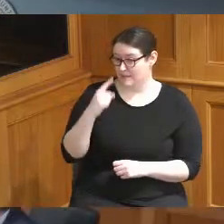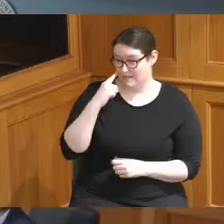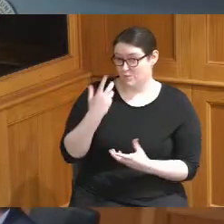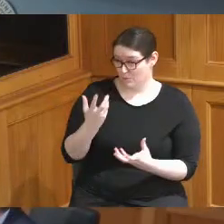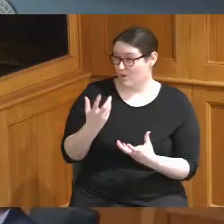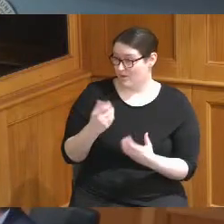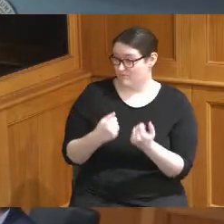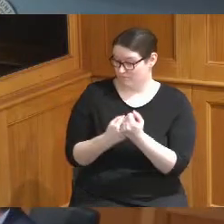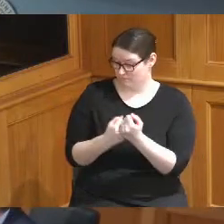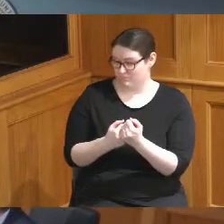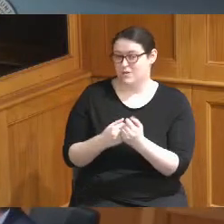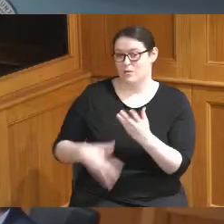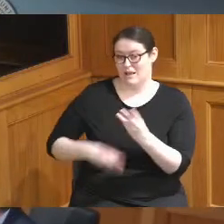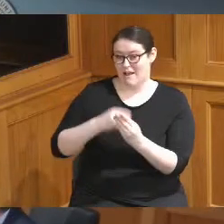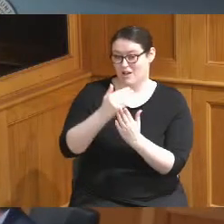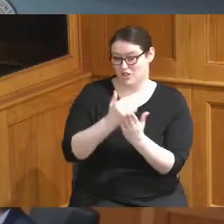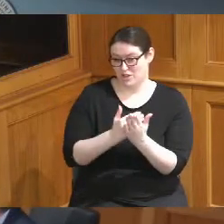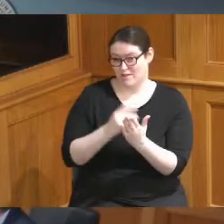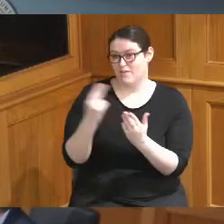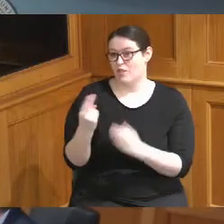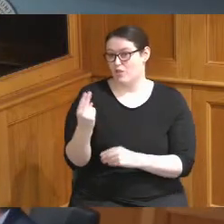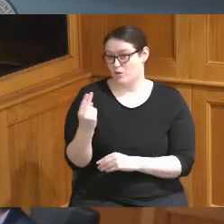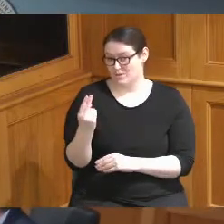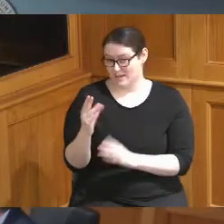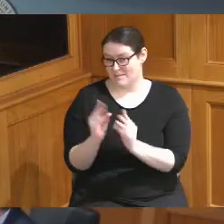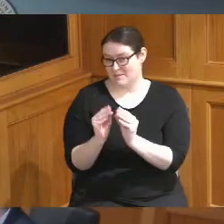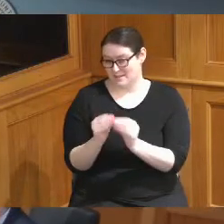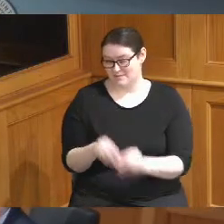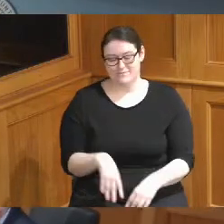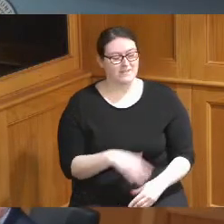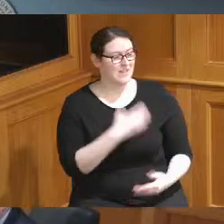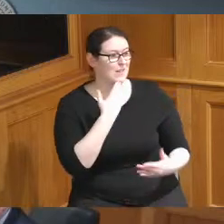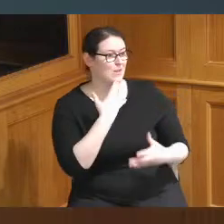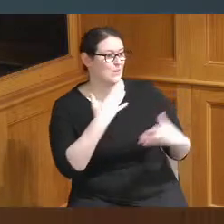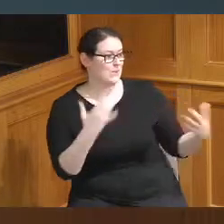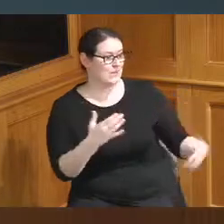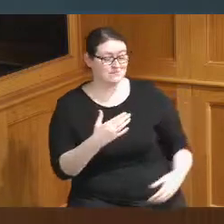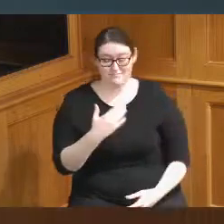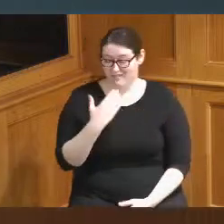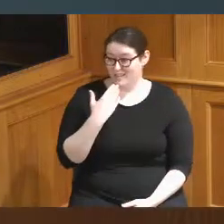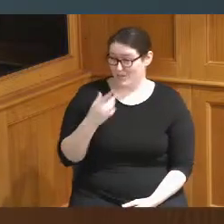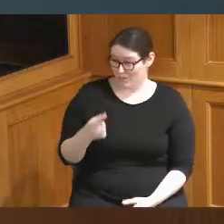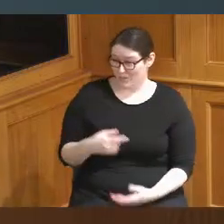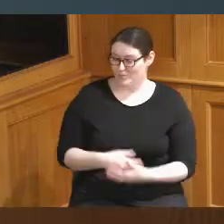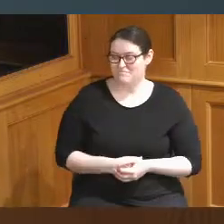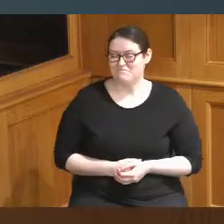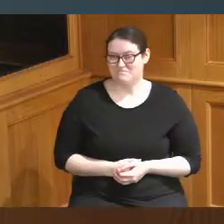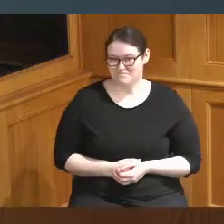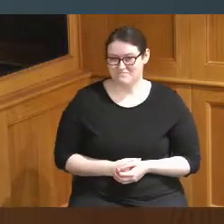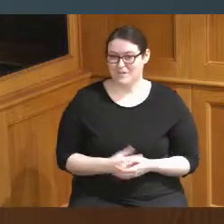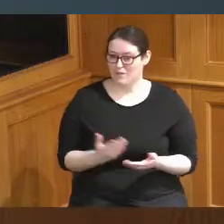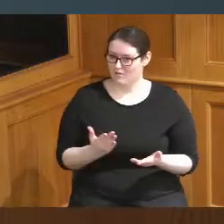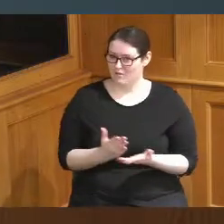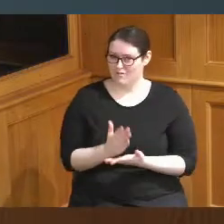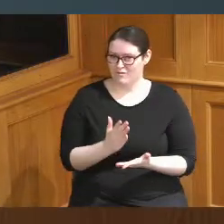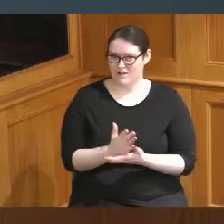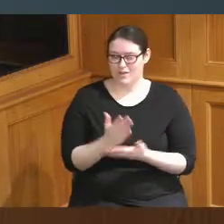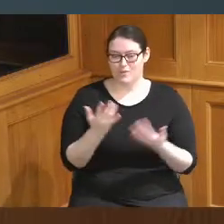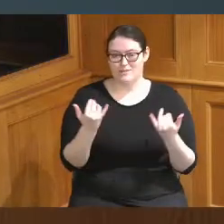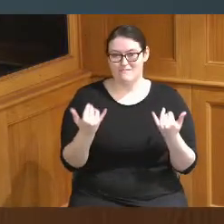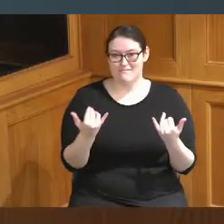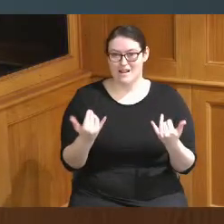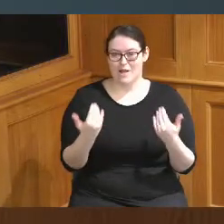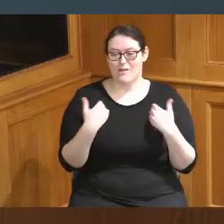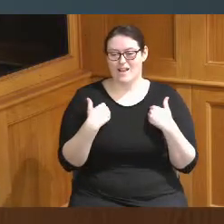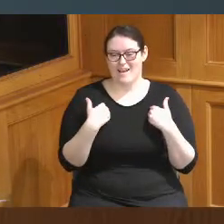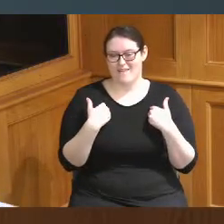want it on the agenda for Thursday. Great. Thank you so much, Commissioner. Thank you. Thank you very much. All right. Now we have